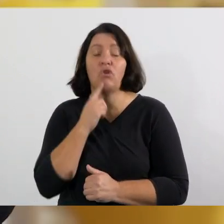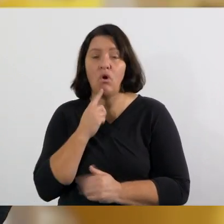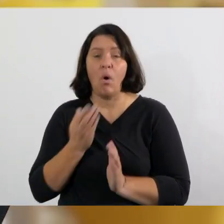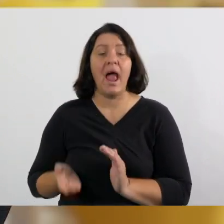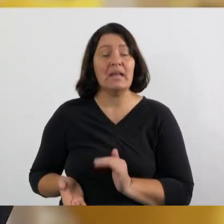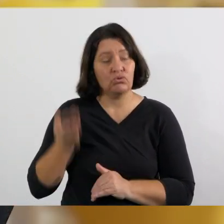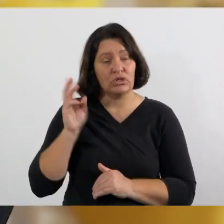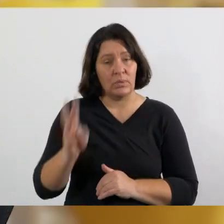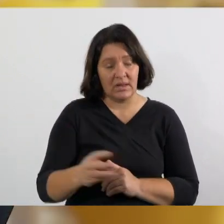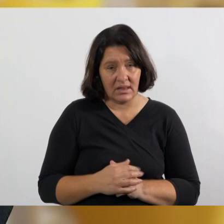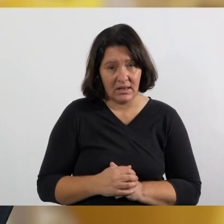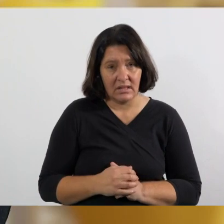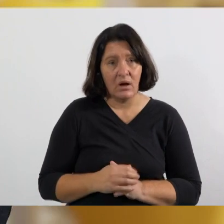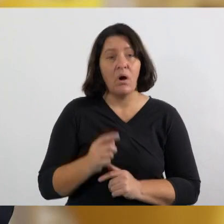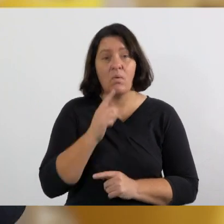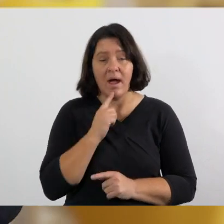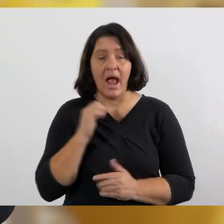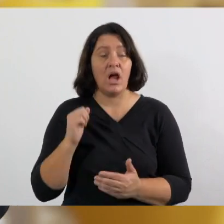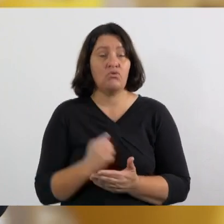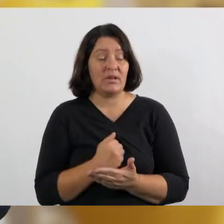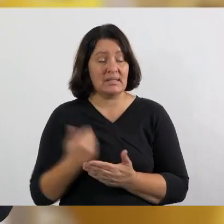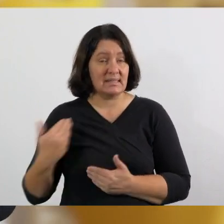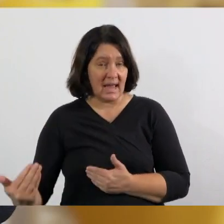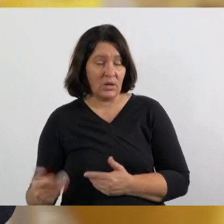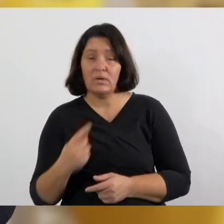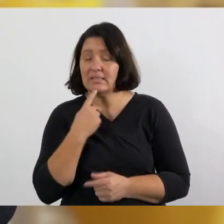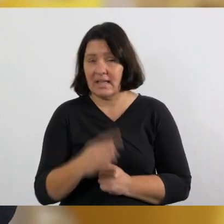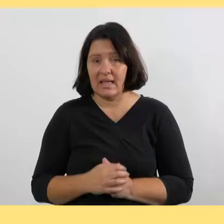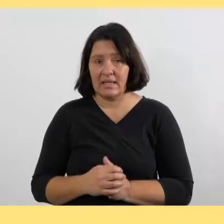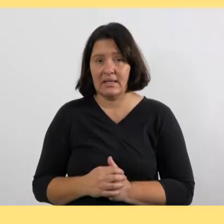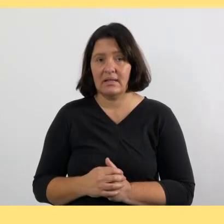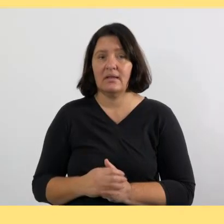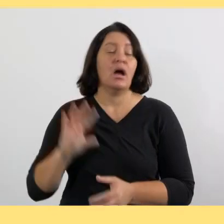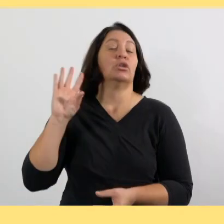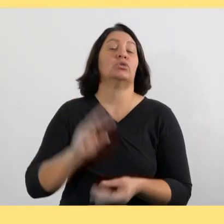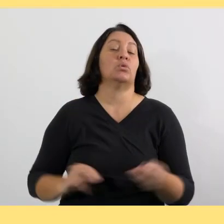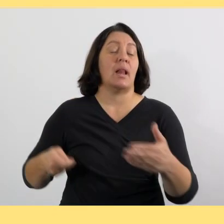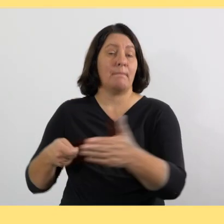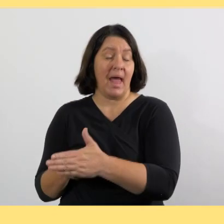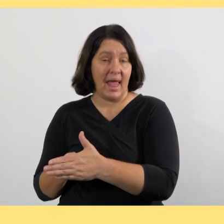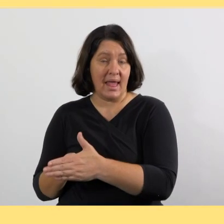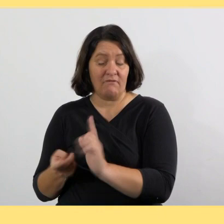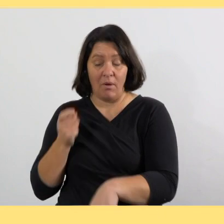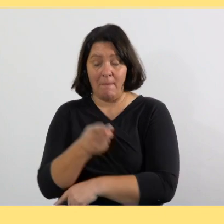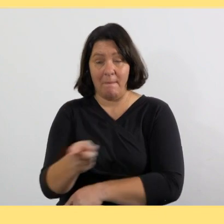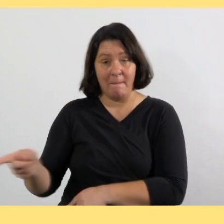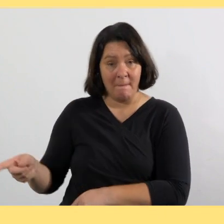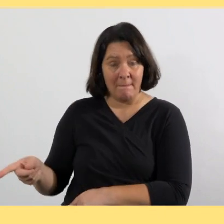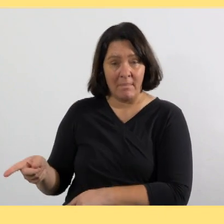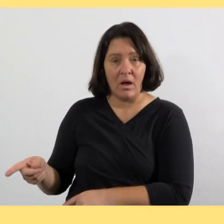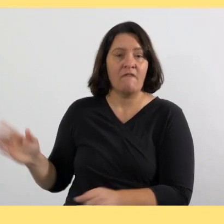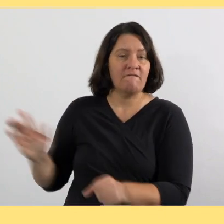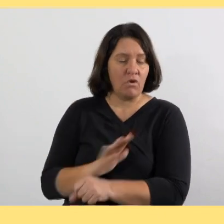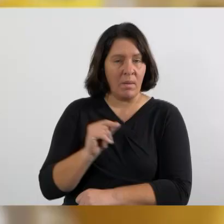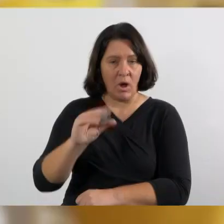going to increase in this case. We'll then come to the credit side and we'll say total purchases. We have taken the